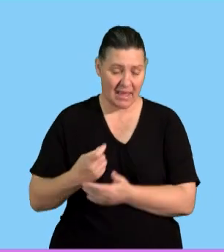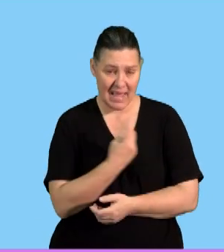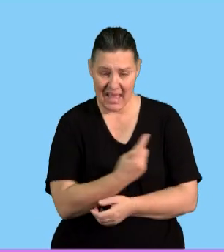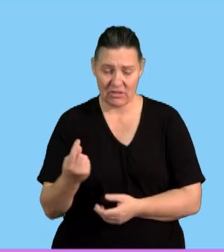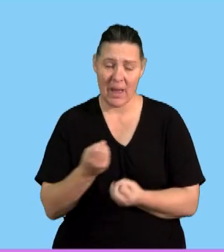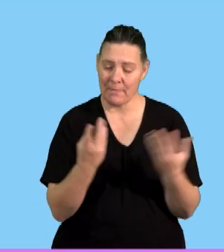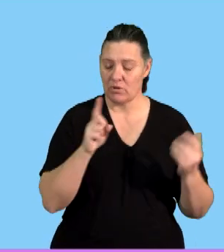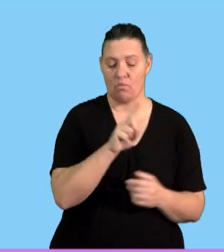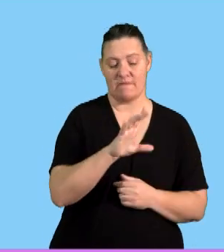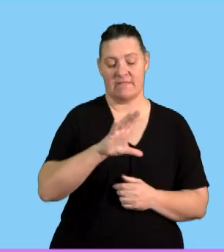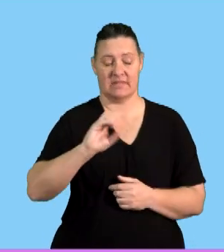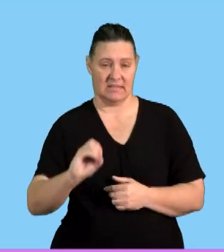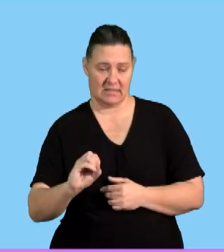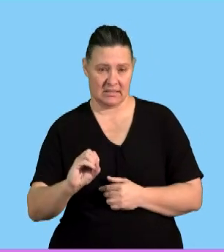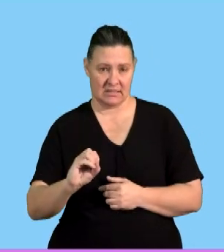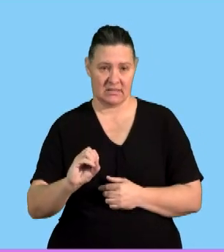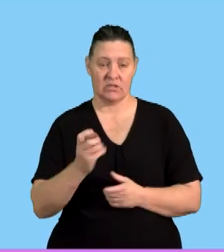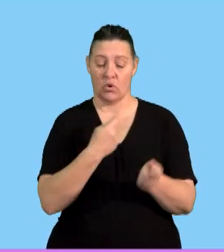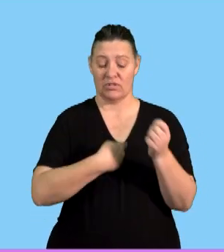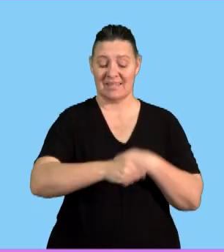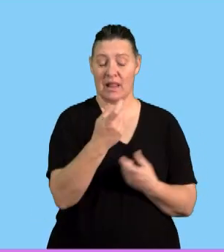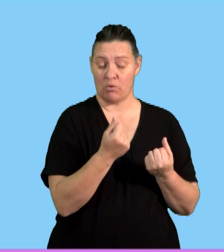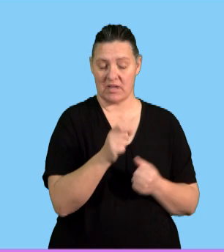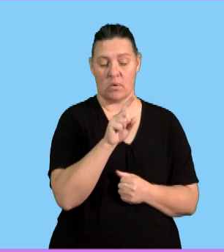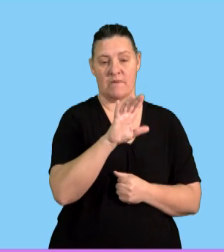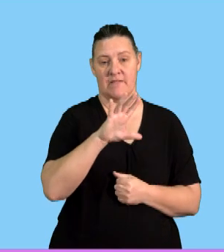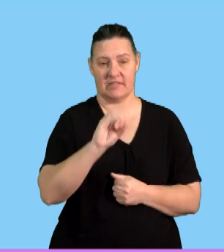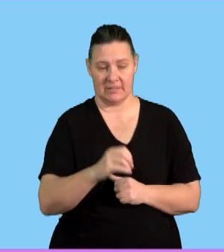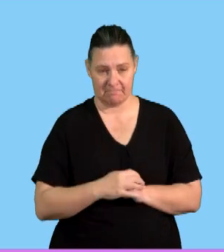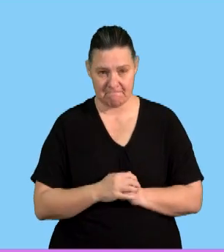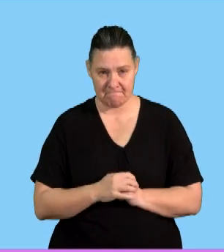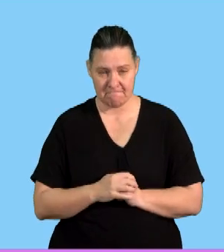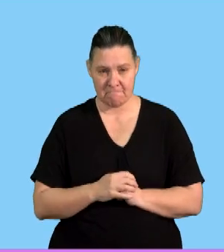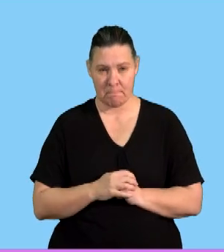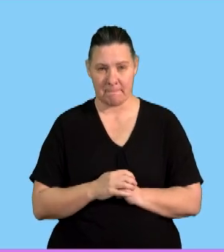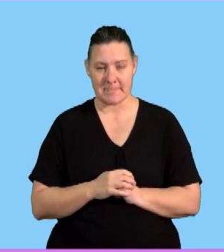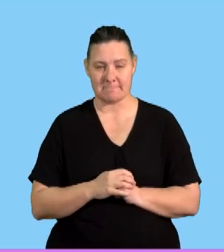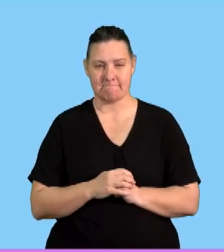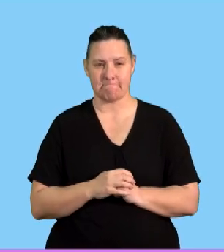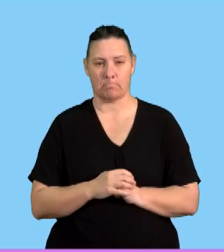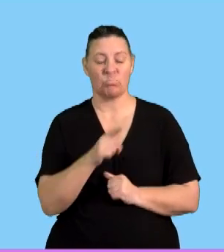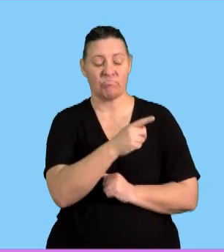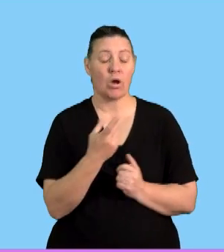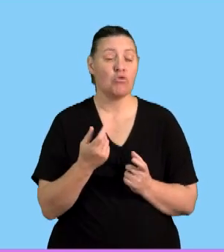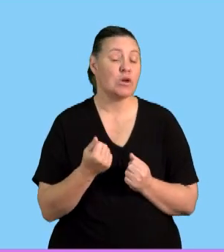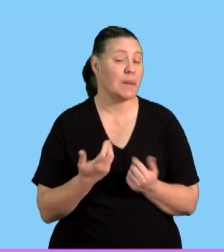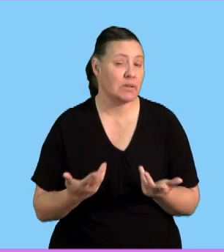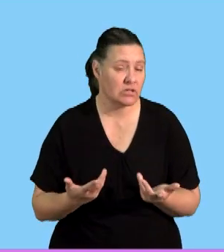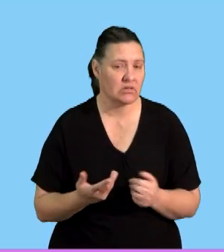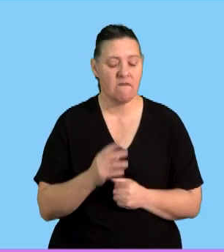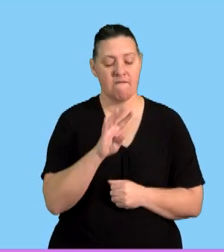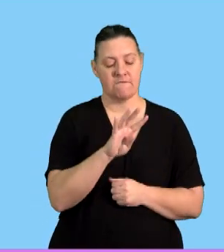for 150 Rand. So his selling price is 150 Rand, and it costs